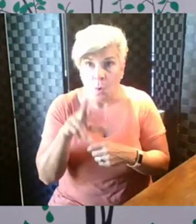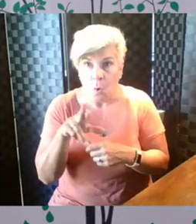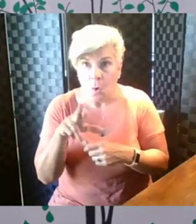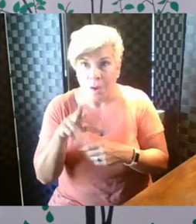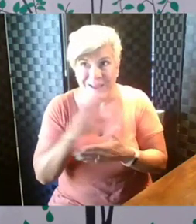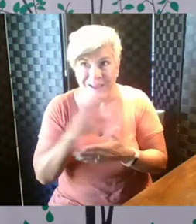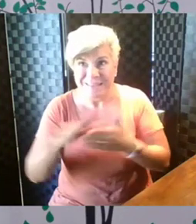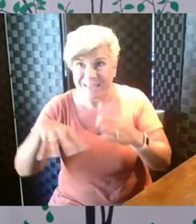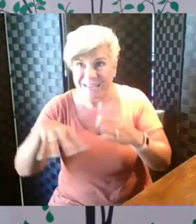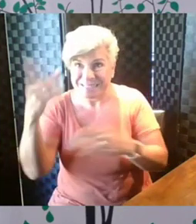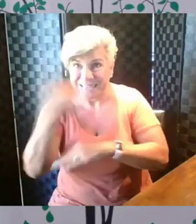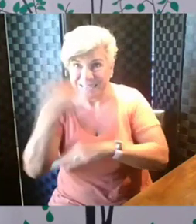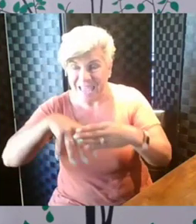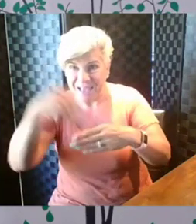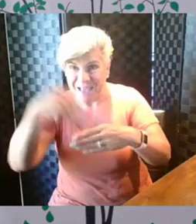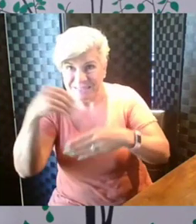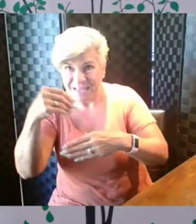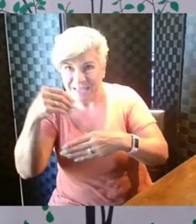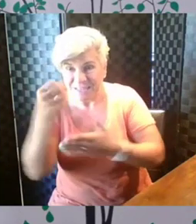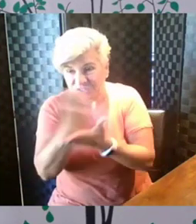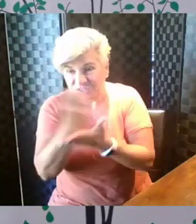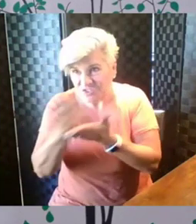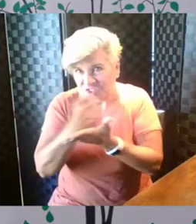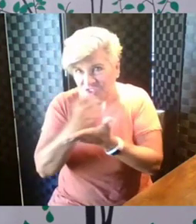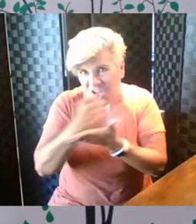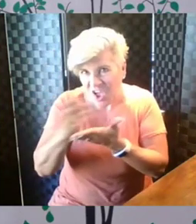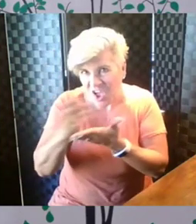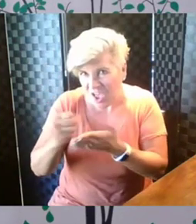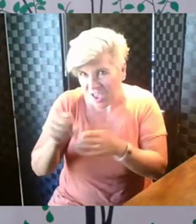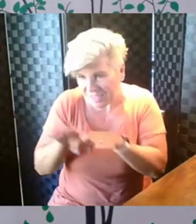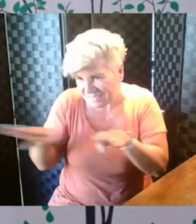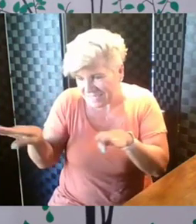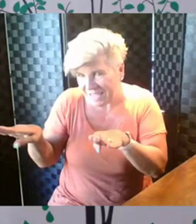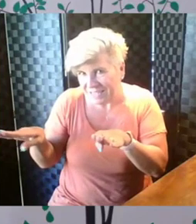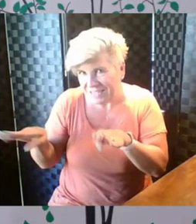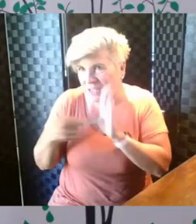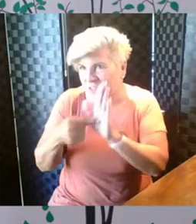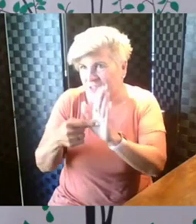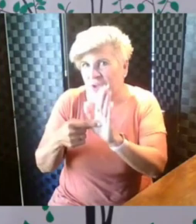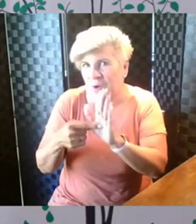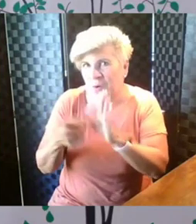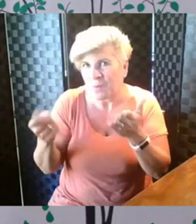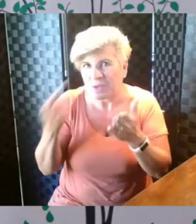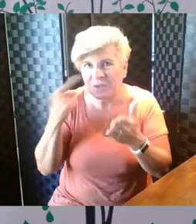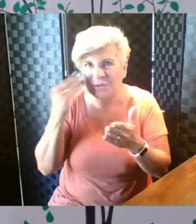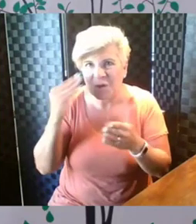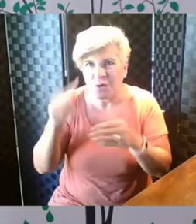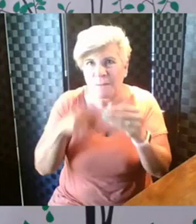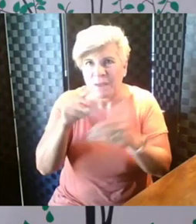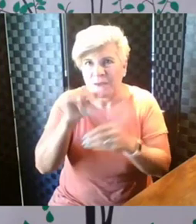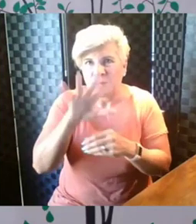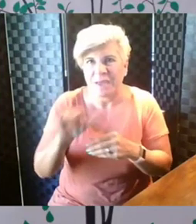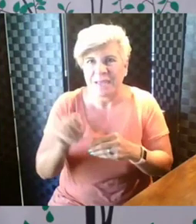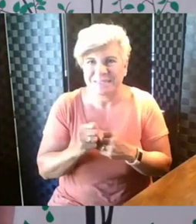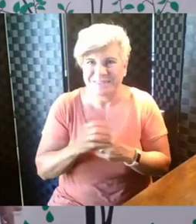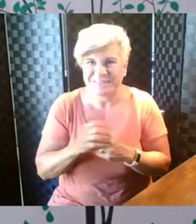if it's a nice day outside, you could use some sidewalk chalk and show everyone what you know about arrays.